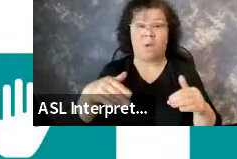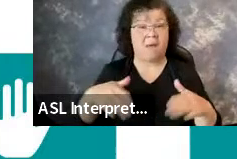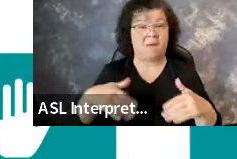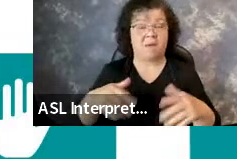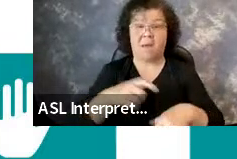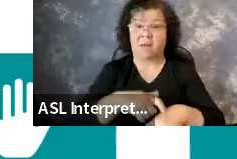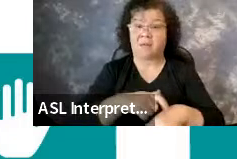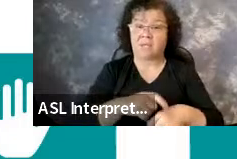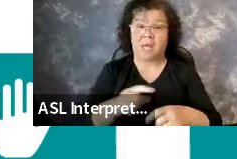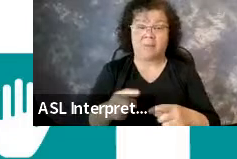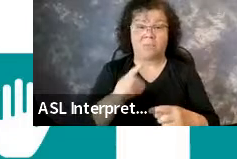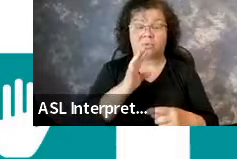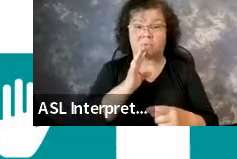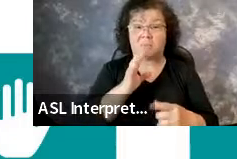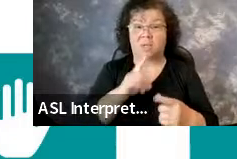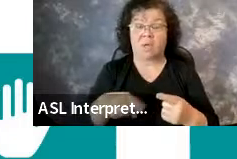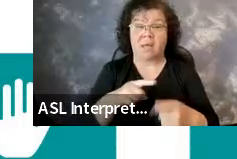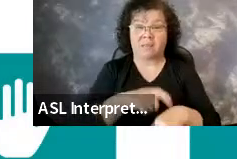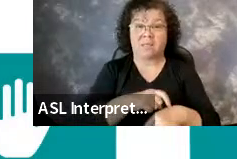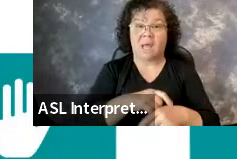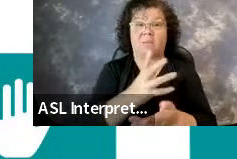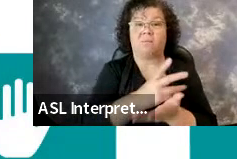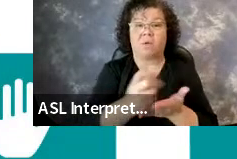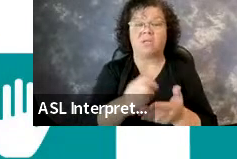you can still provide comments after the meeting.